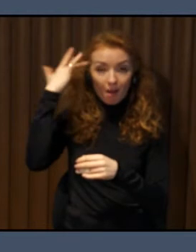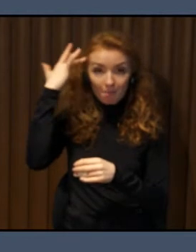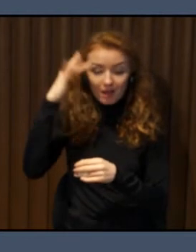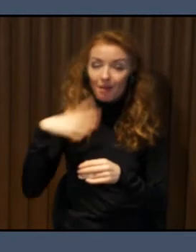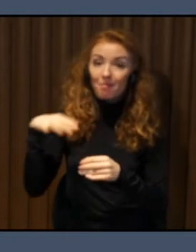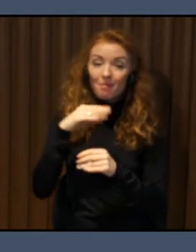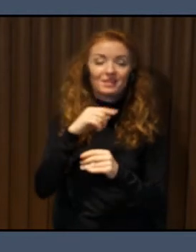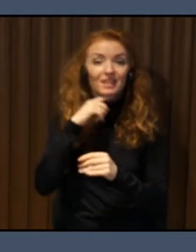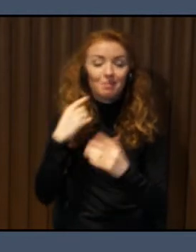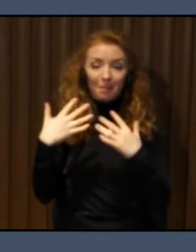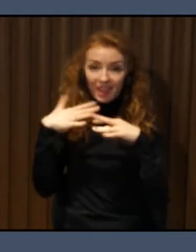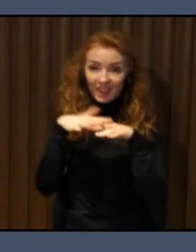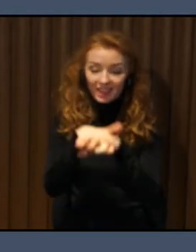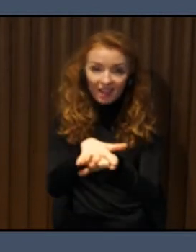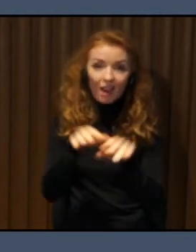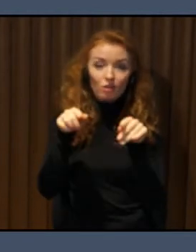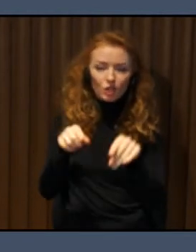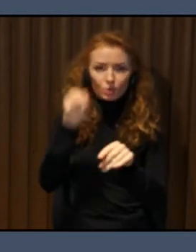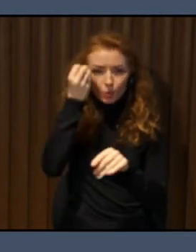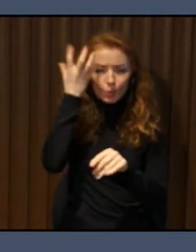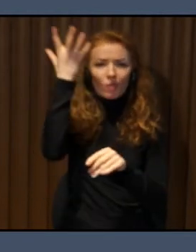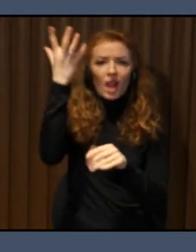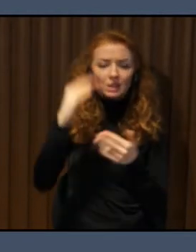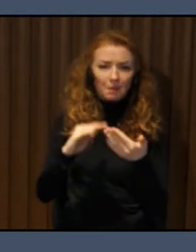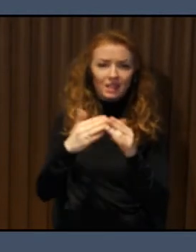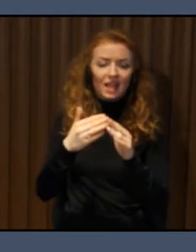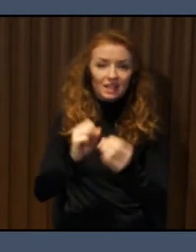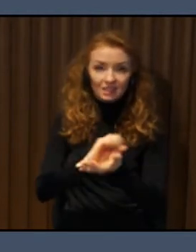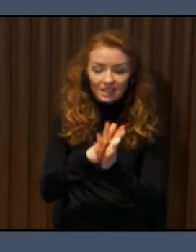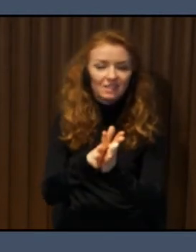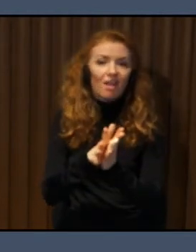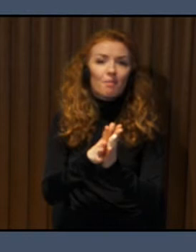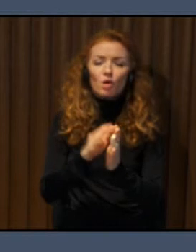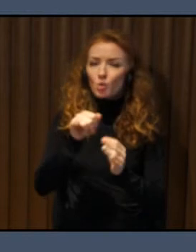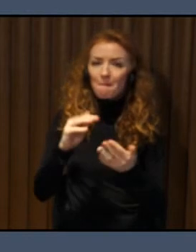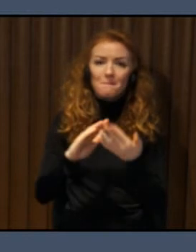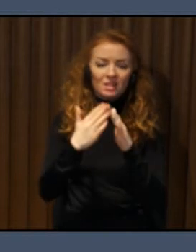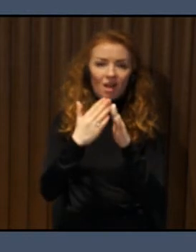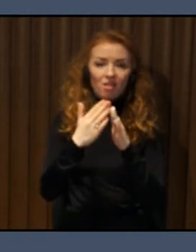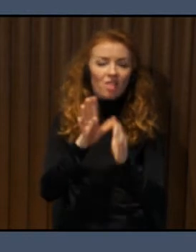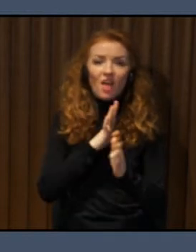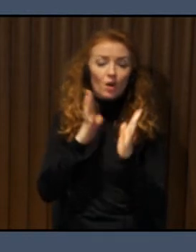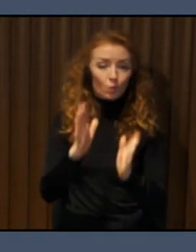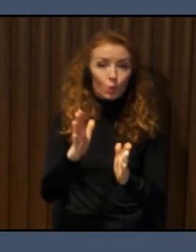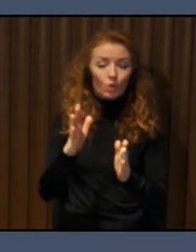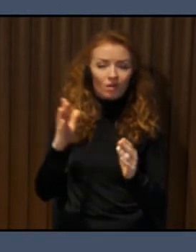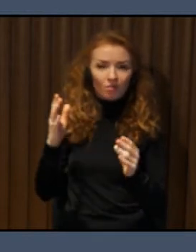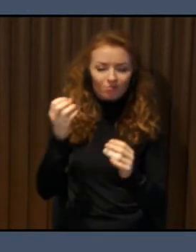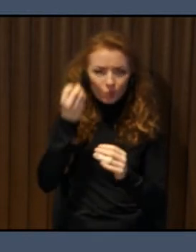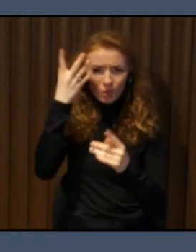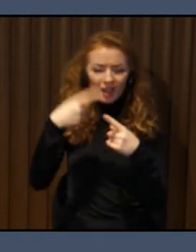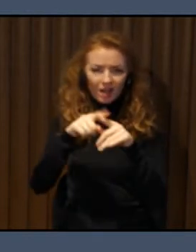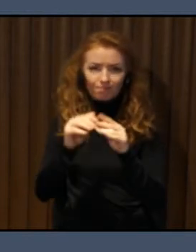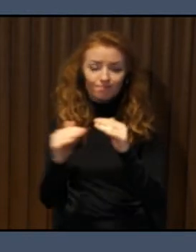with the smart city systems because a city cannot be smart if it's not accessible. We want to go to round